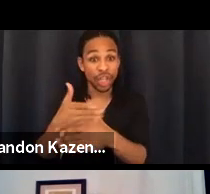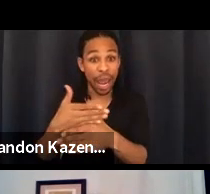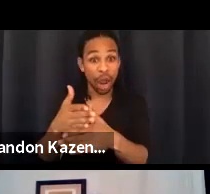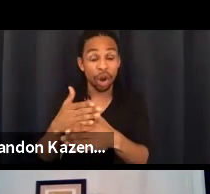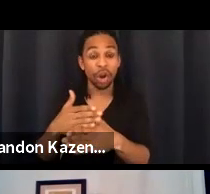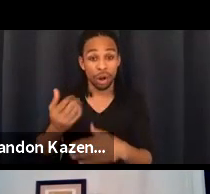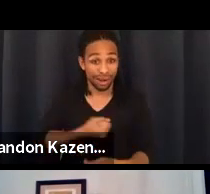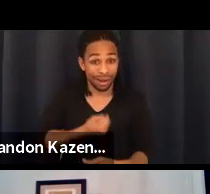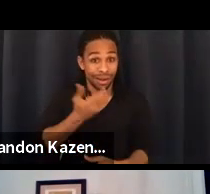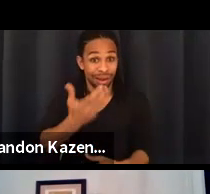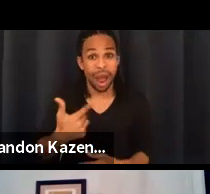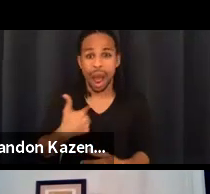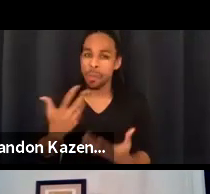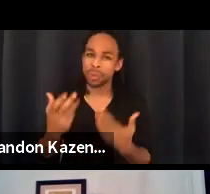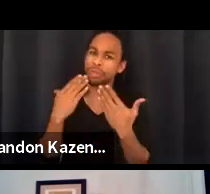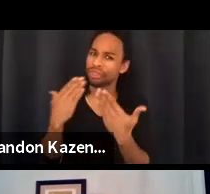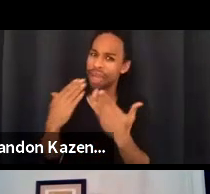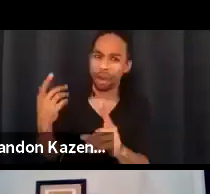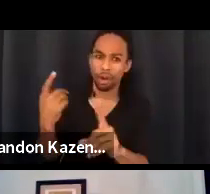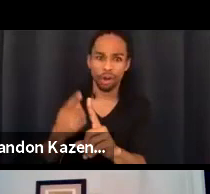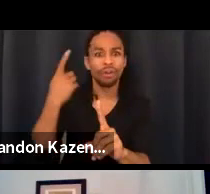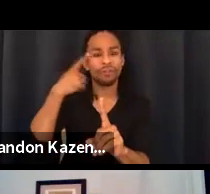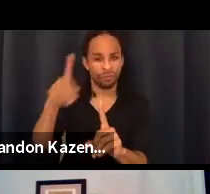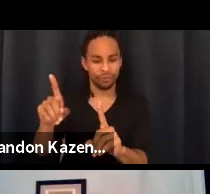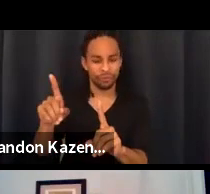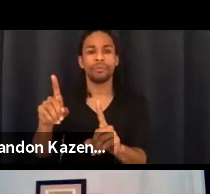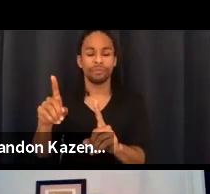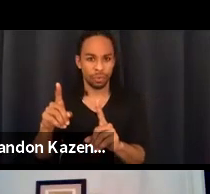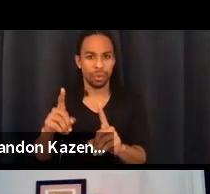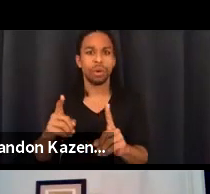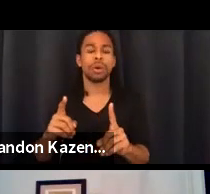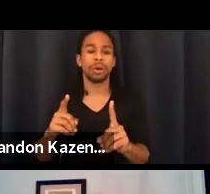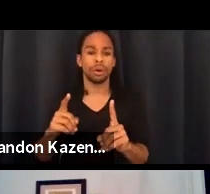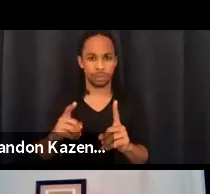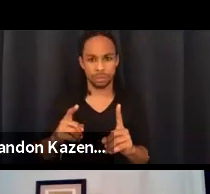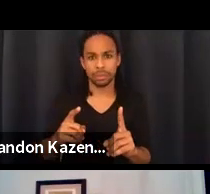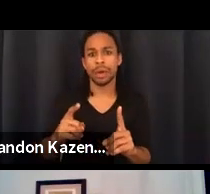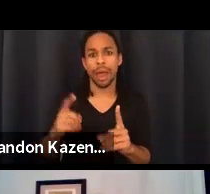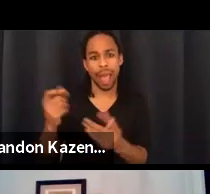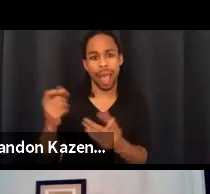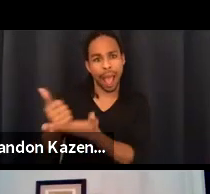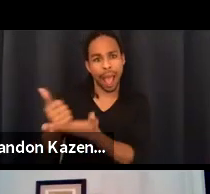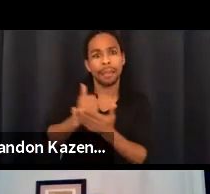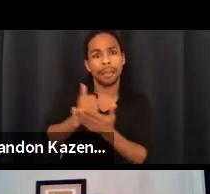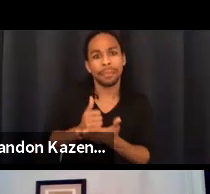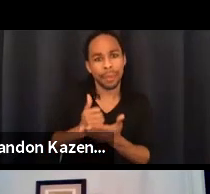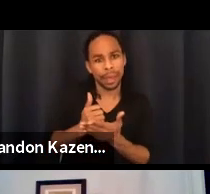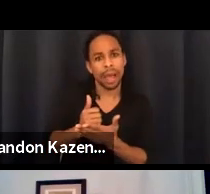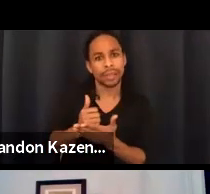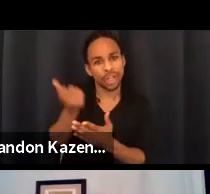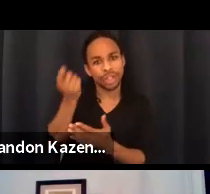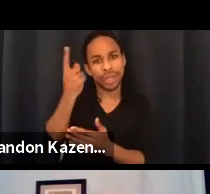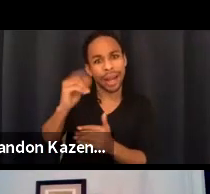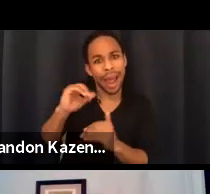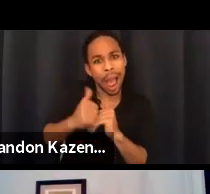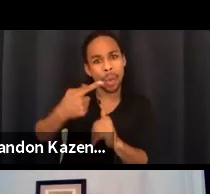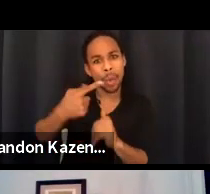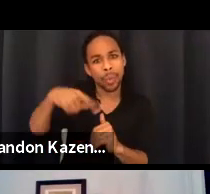you know, how we can move forward and create a more egalitarian environment. And when she brought up the process of